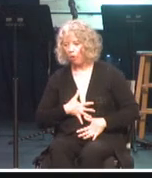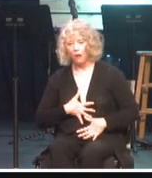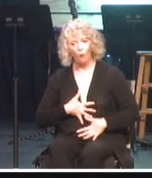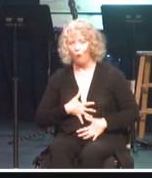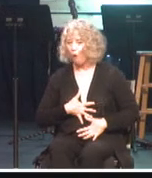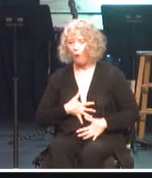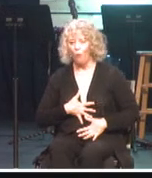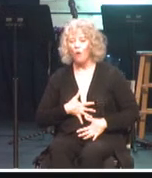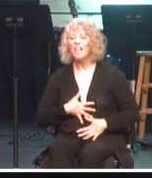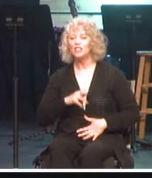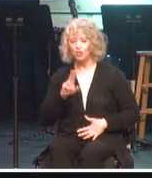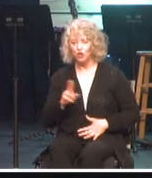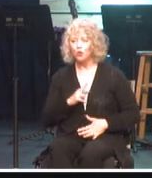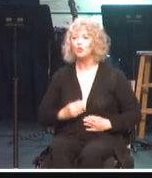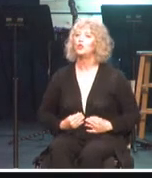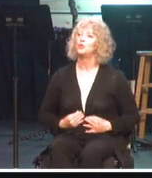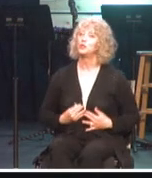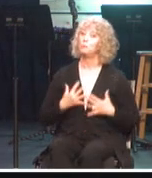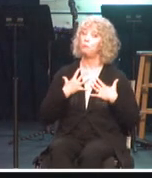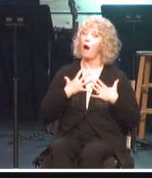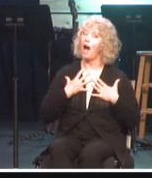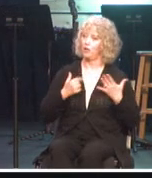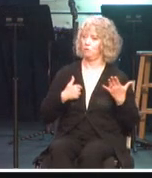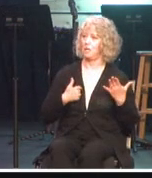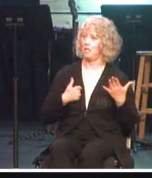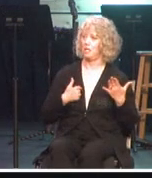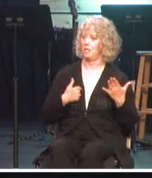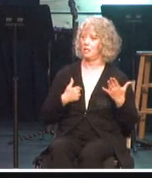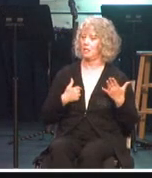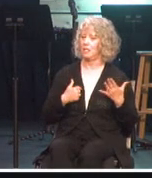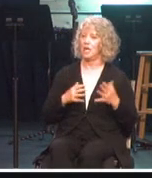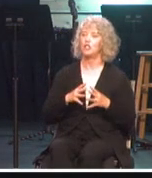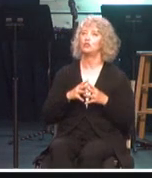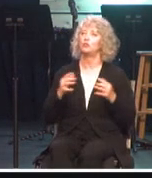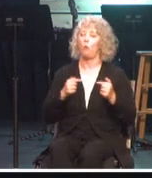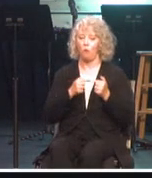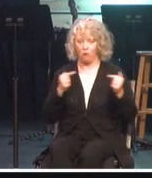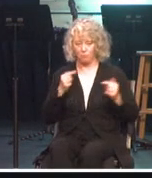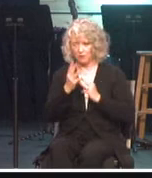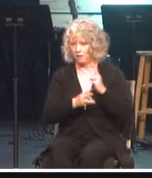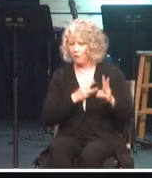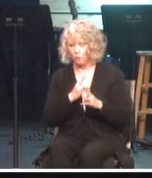but actually serves to lift me up. It's so counterintuitive.